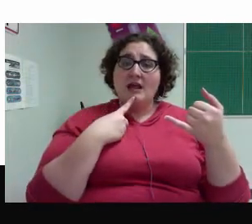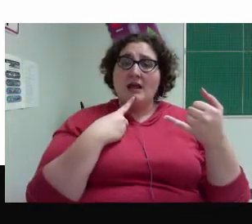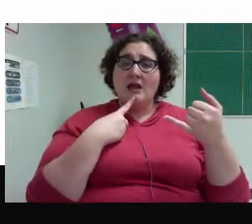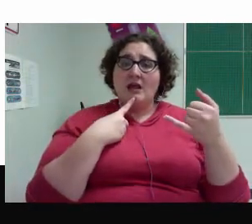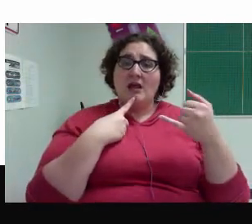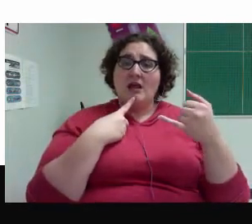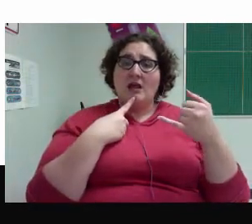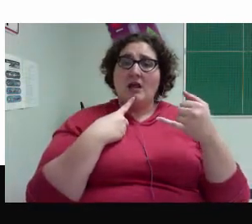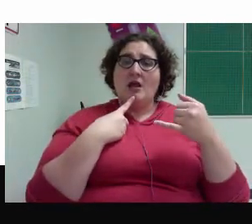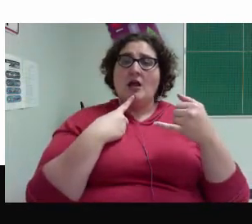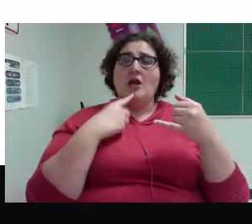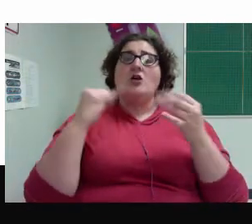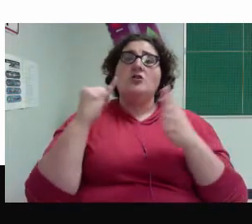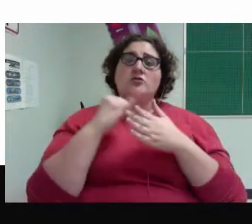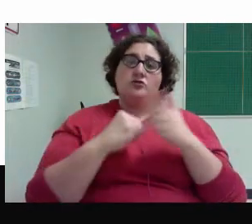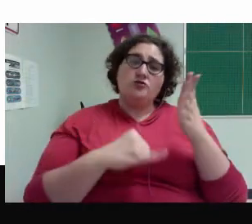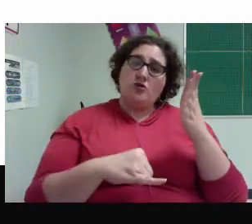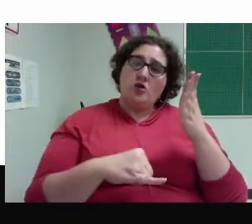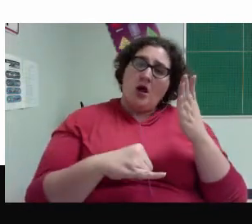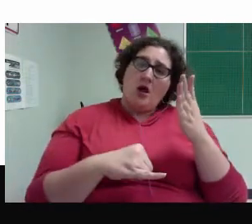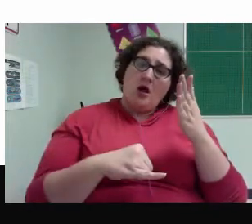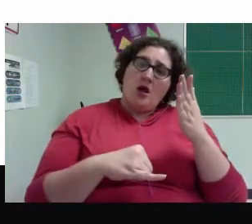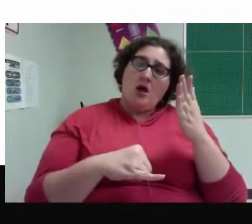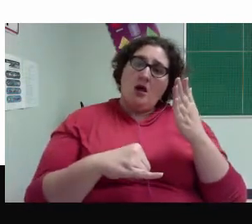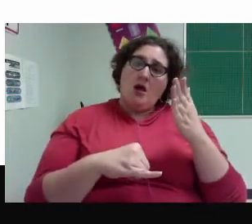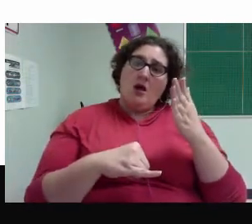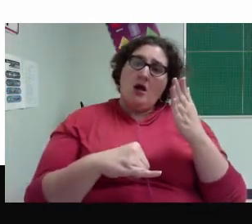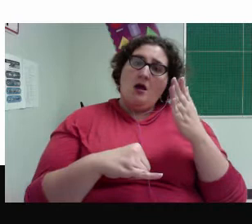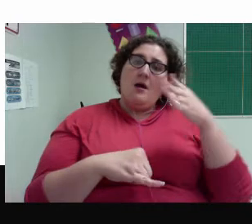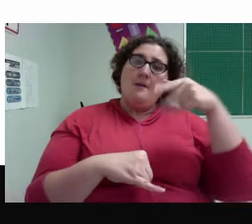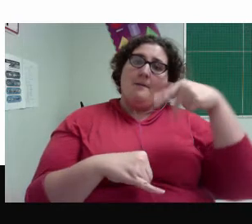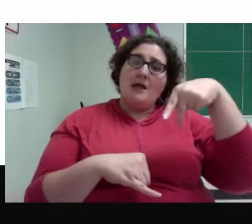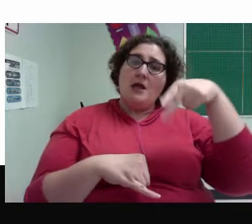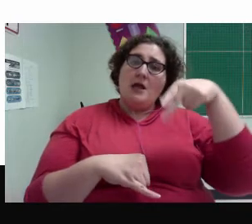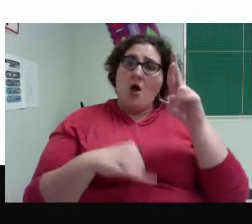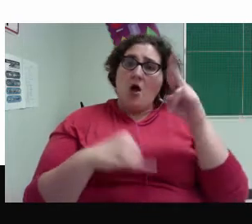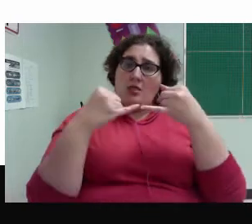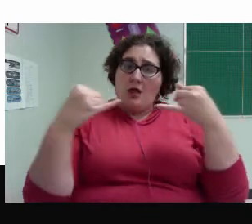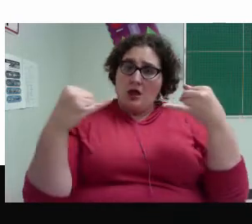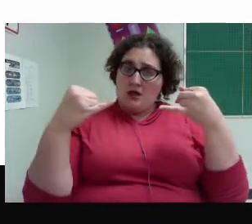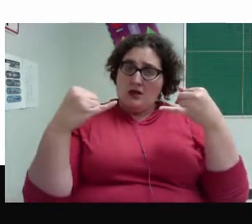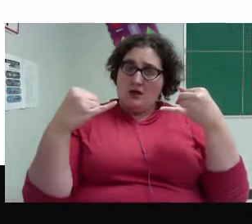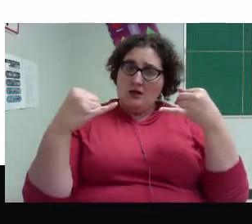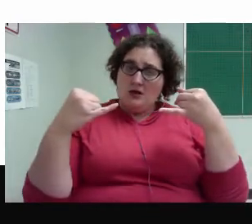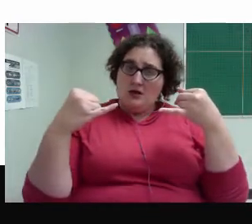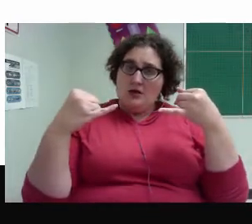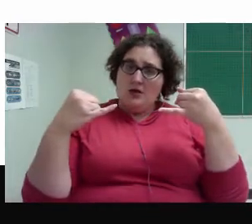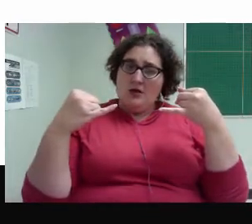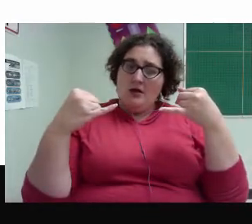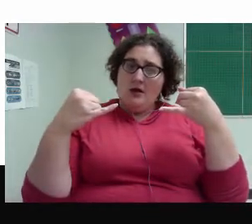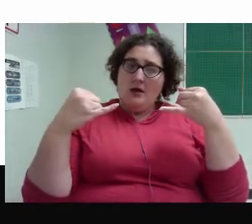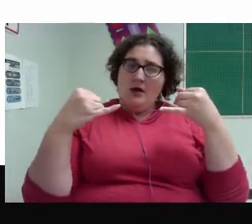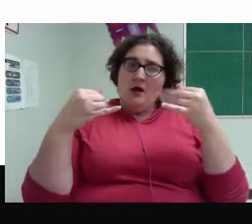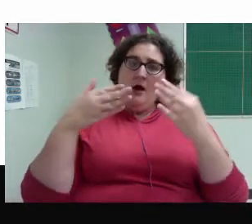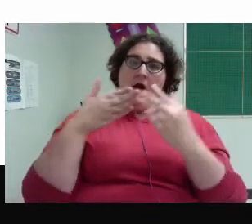statements, draw line PR